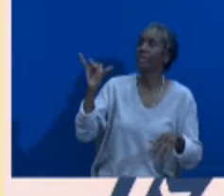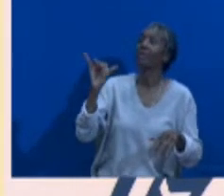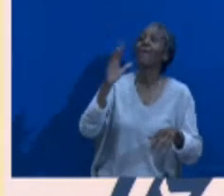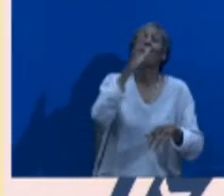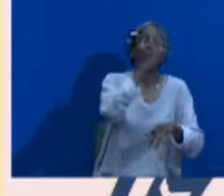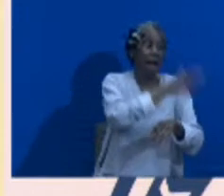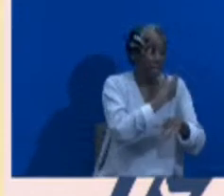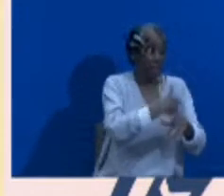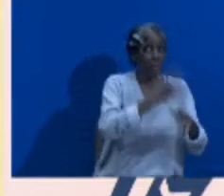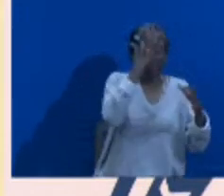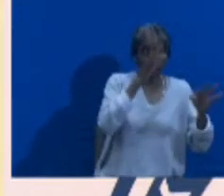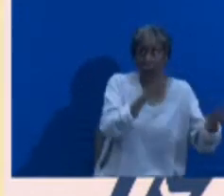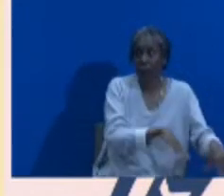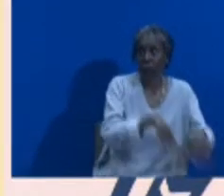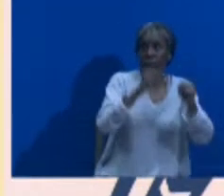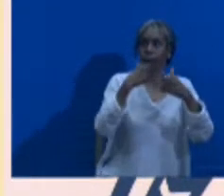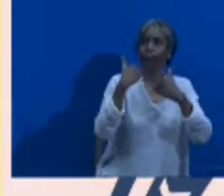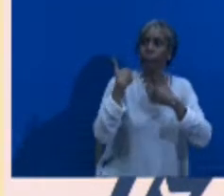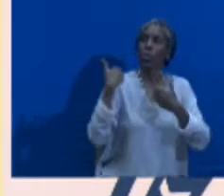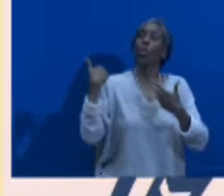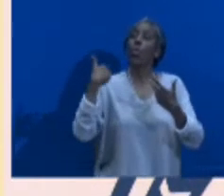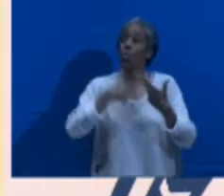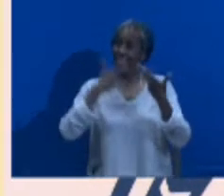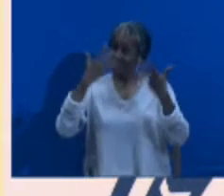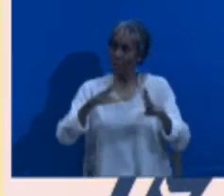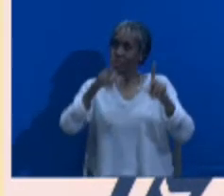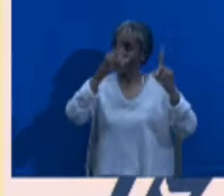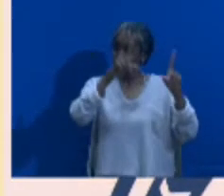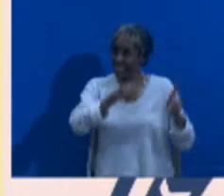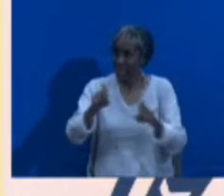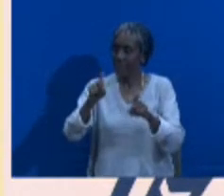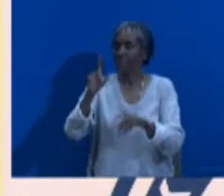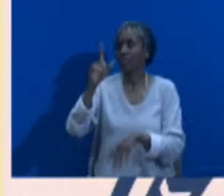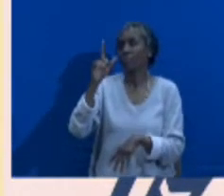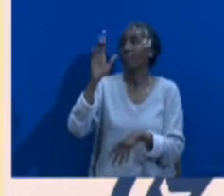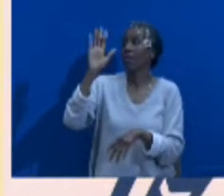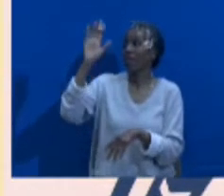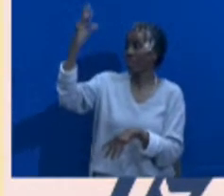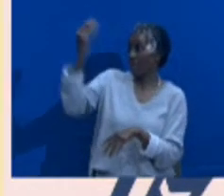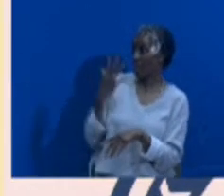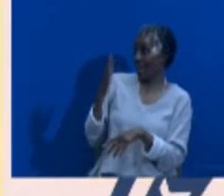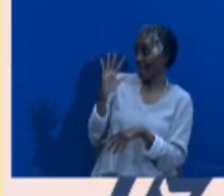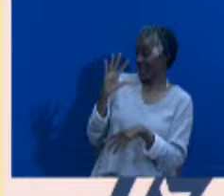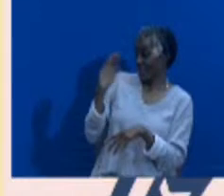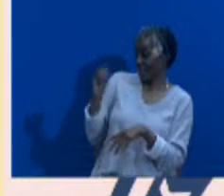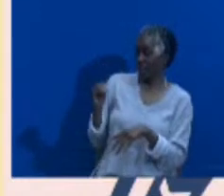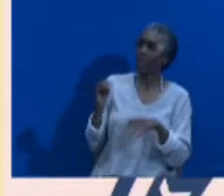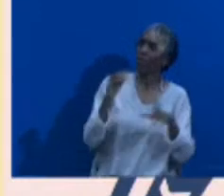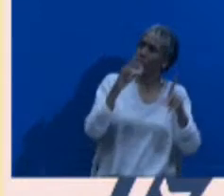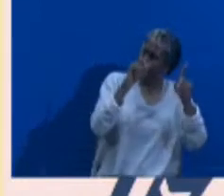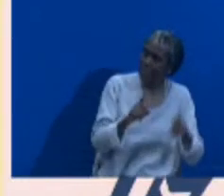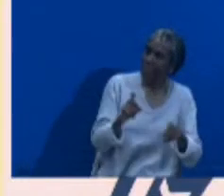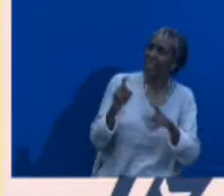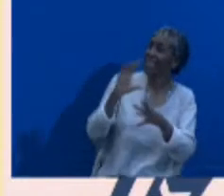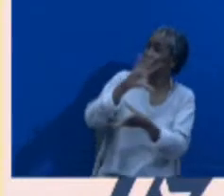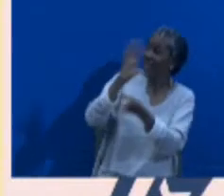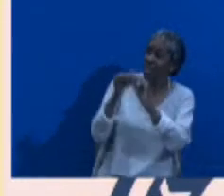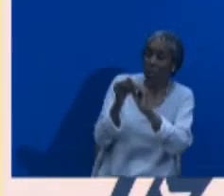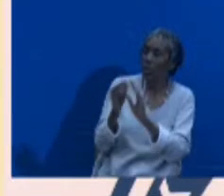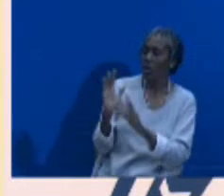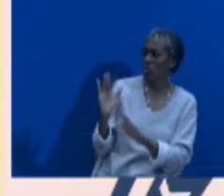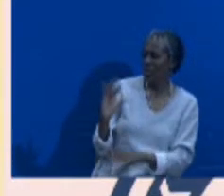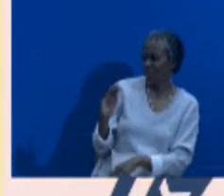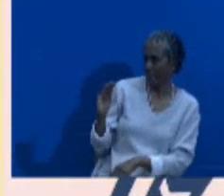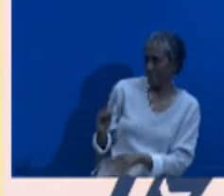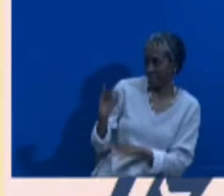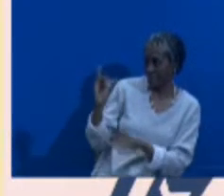stepping up, we have tested 25% of that 5% in just 9 days. With that increased